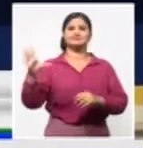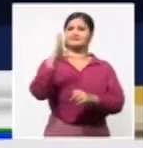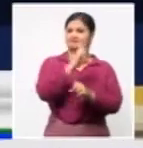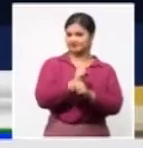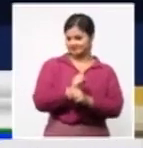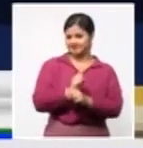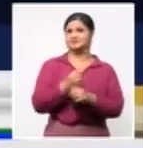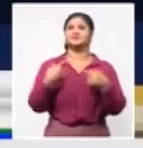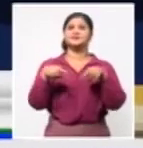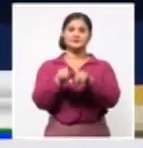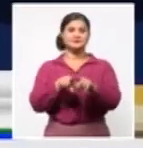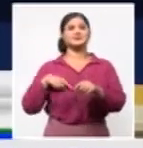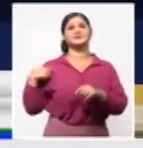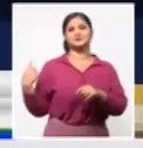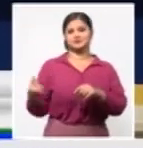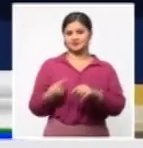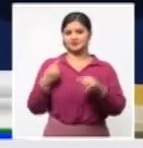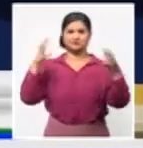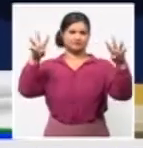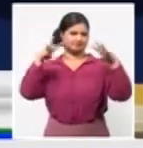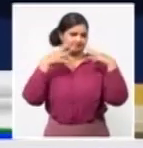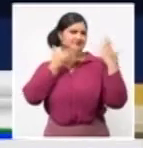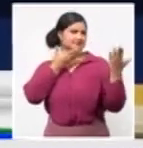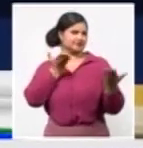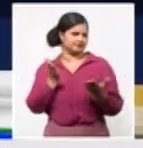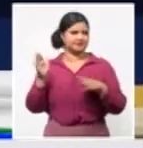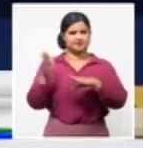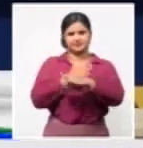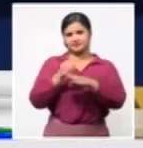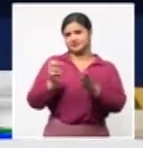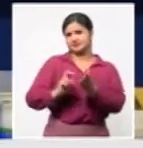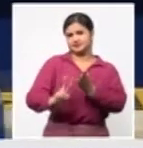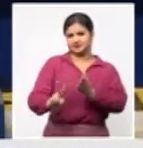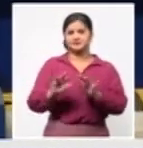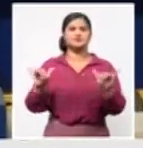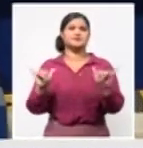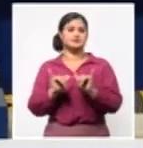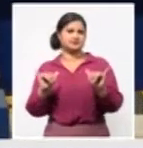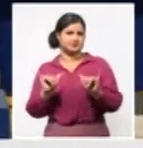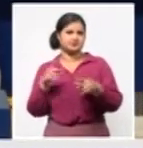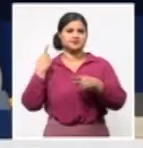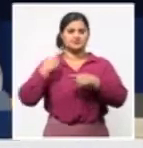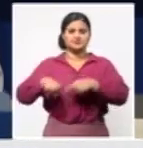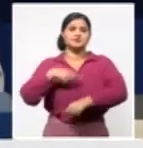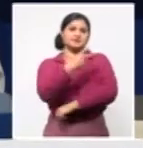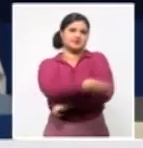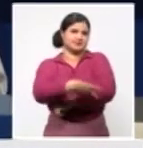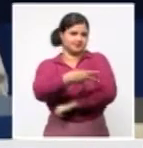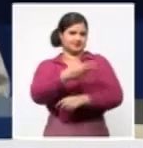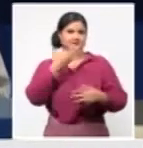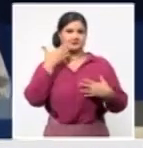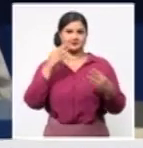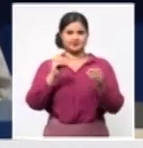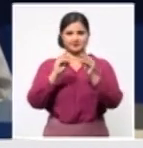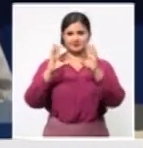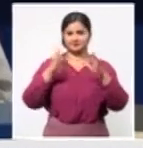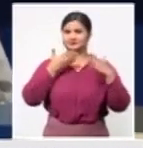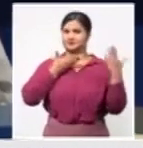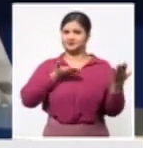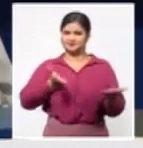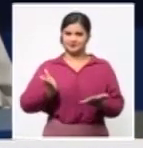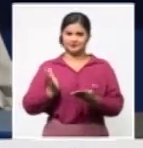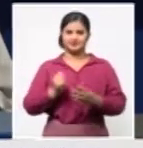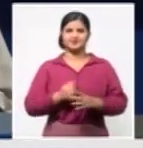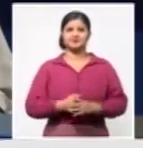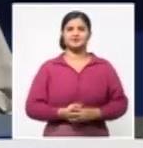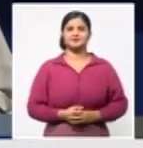Good morning to all of you, to Gisela and to everyone following us in different parts of Cuba and abroad. Today, we're going to give you